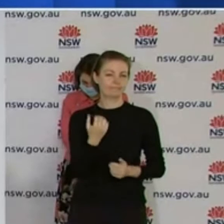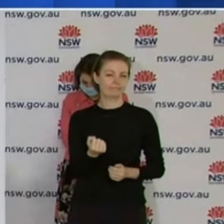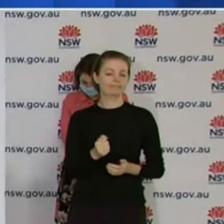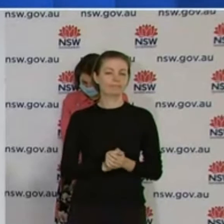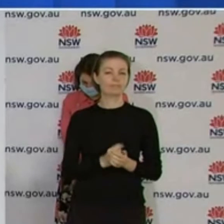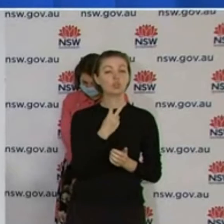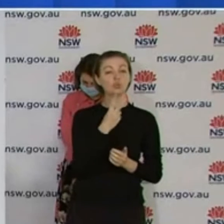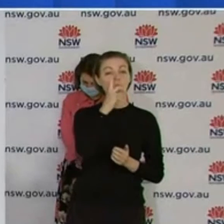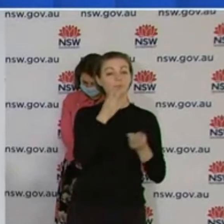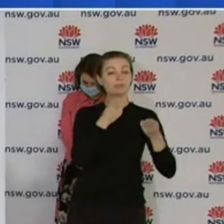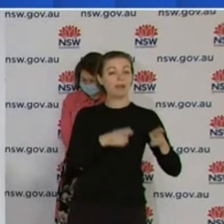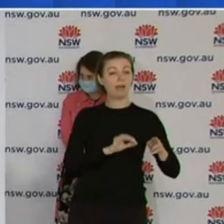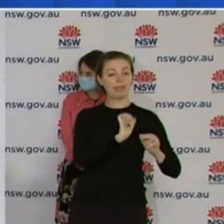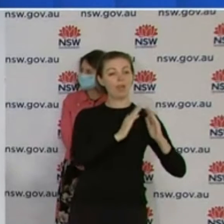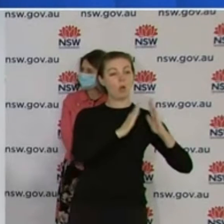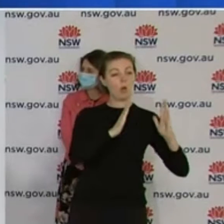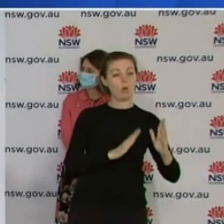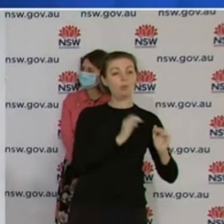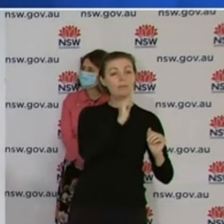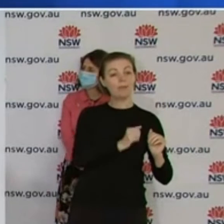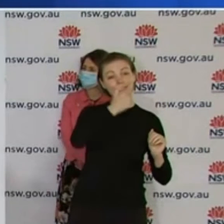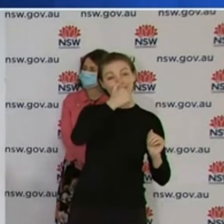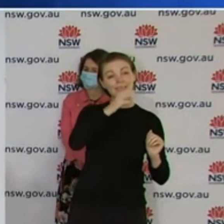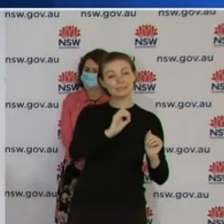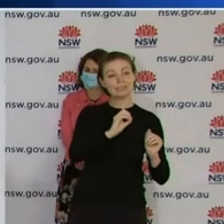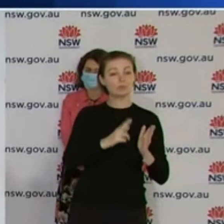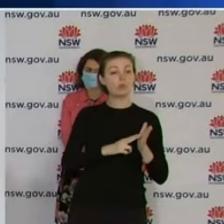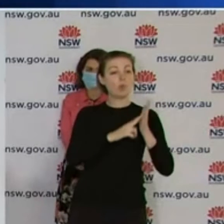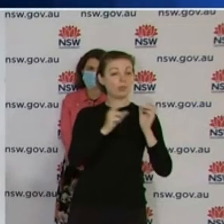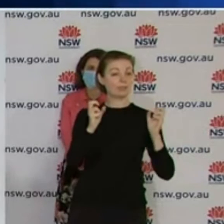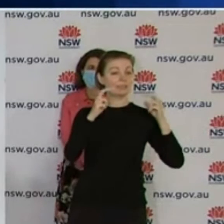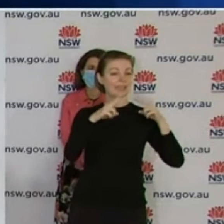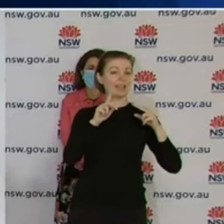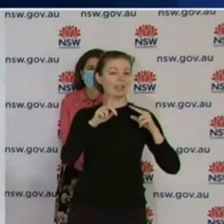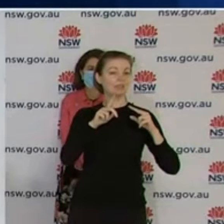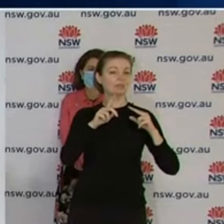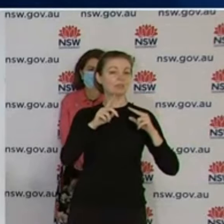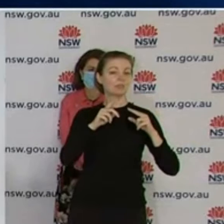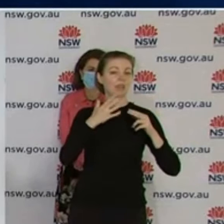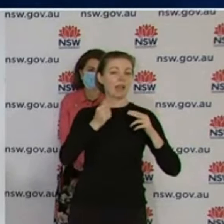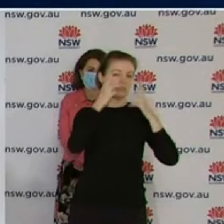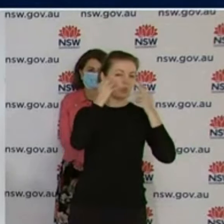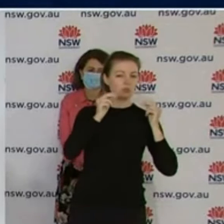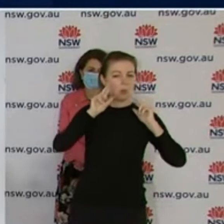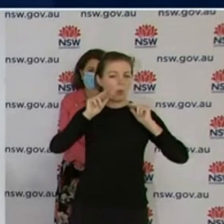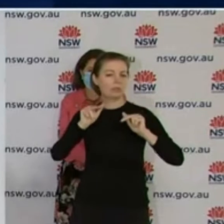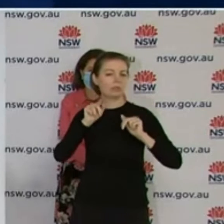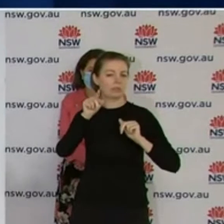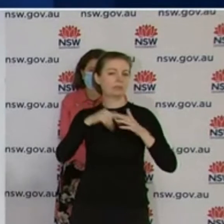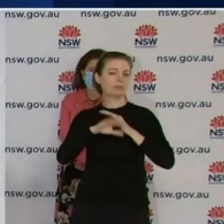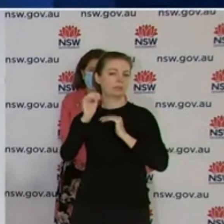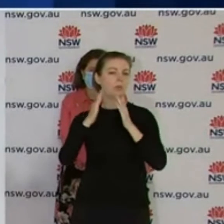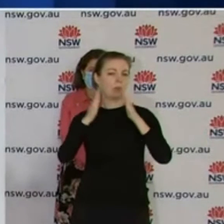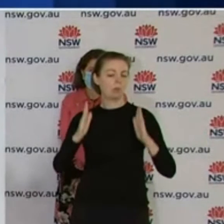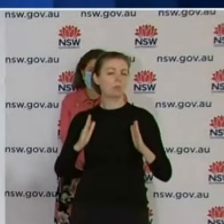people died at home, a man in his 60s from northern Sydney who was being cared for in the community by the Northern Sydney